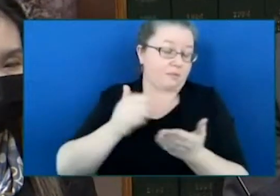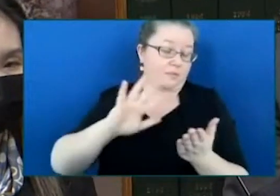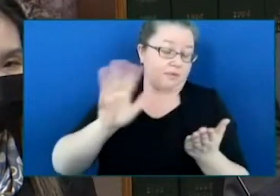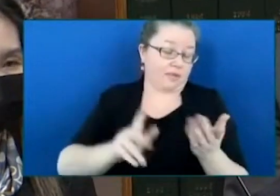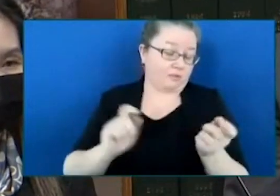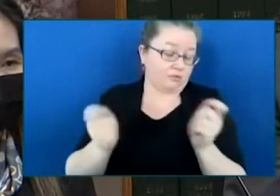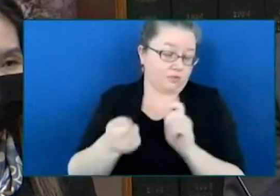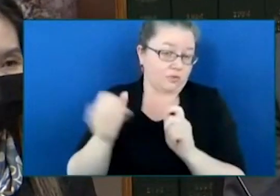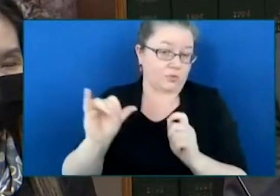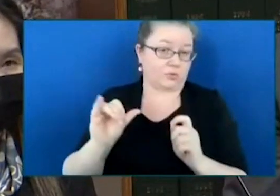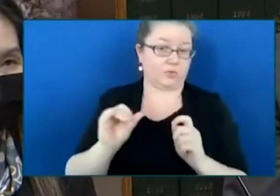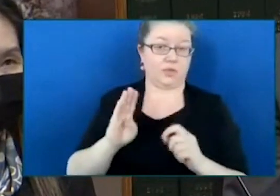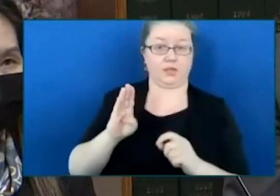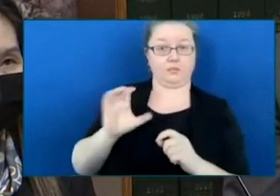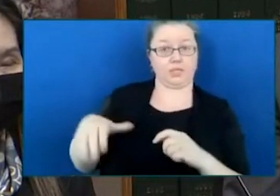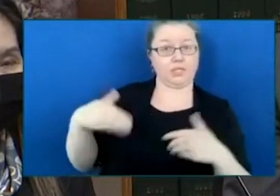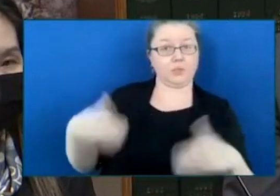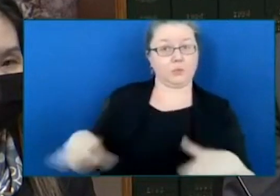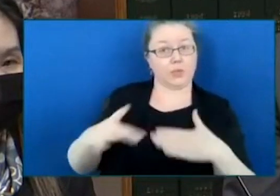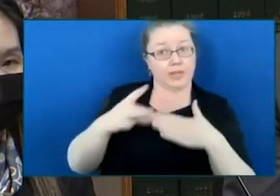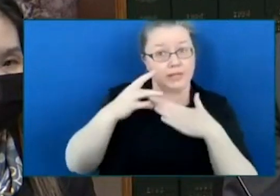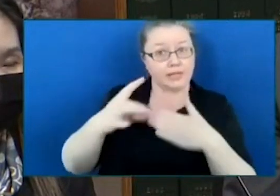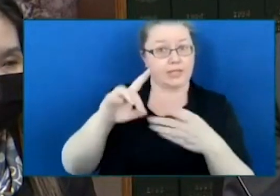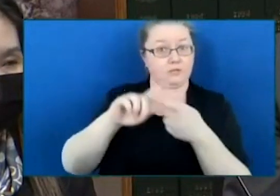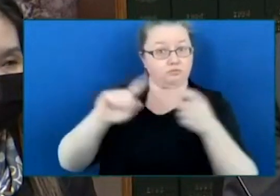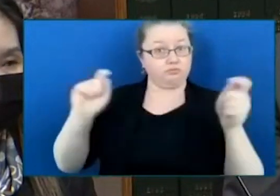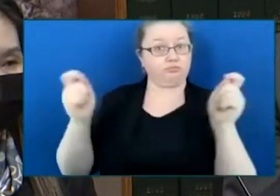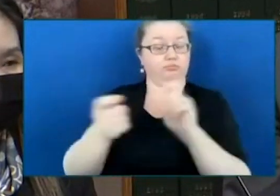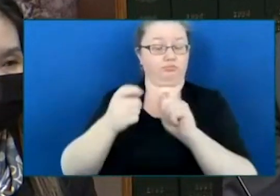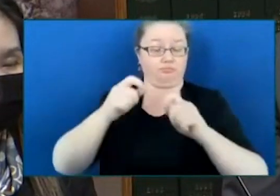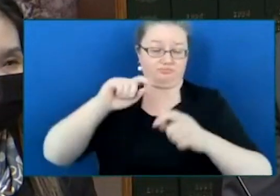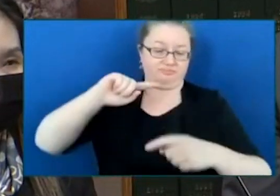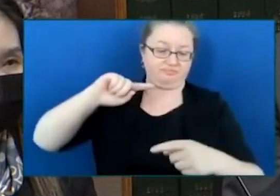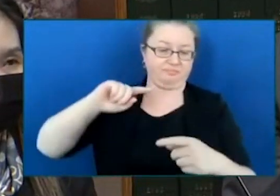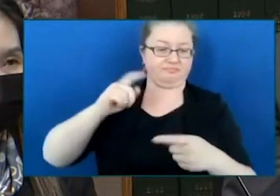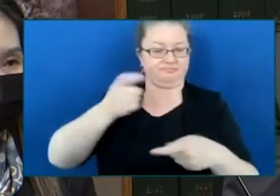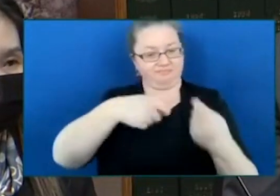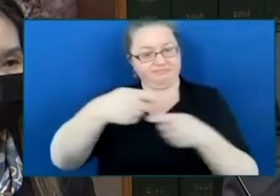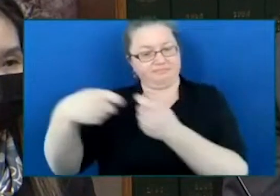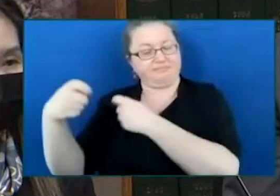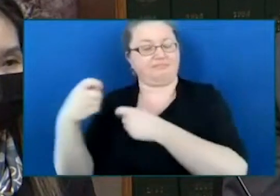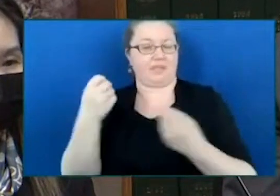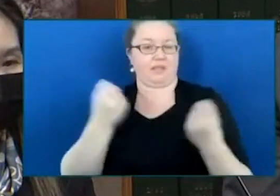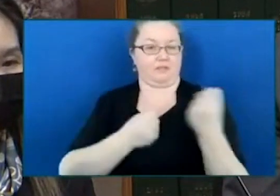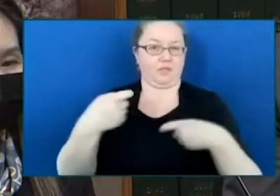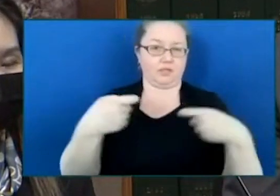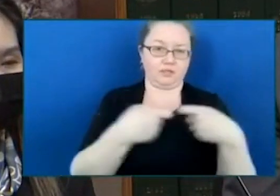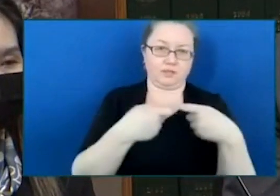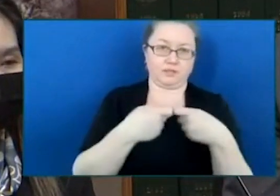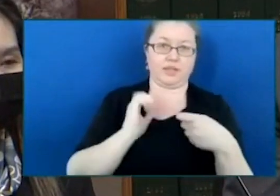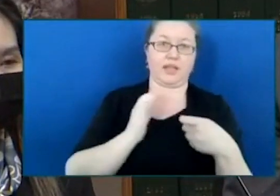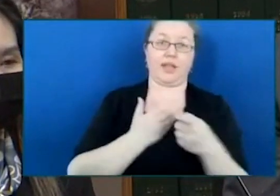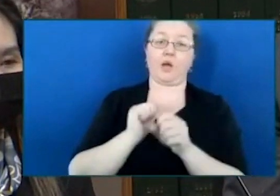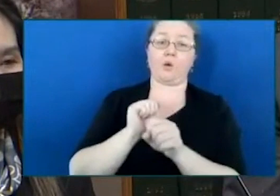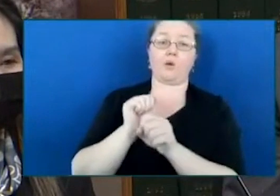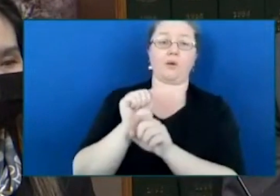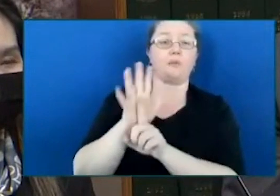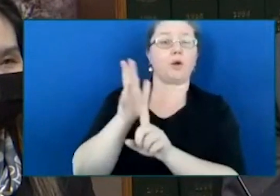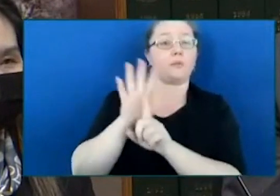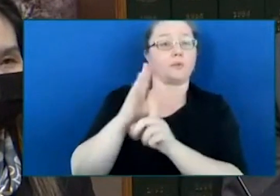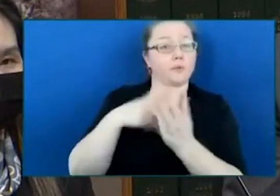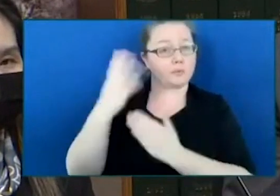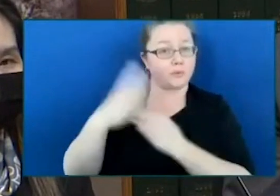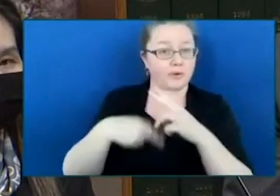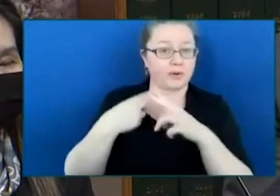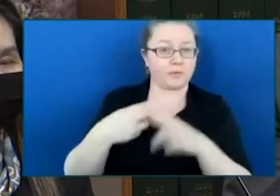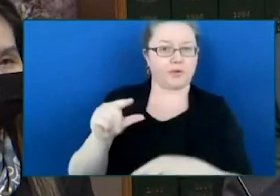to electric vehicles. To build on this momentum, Budget 2022 will continue the popular Go Electric program. And to make used